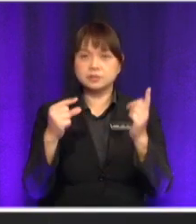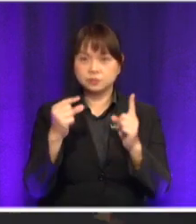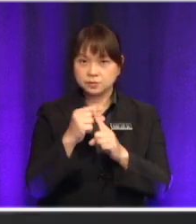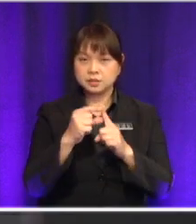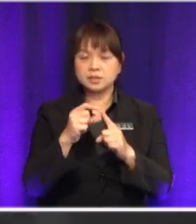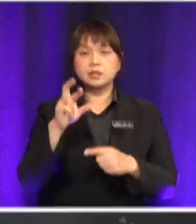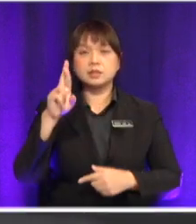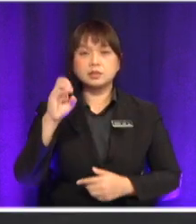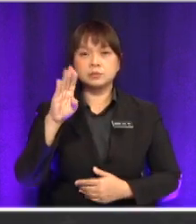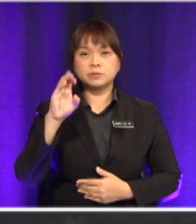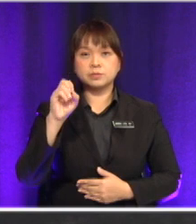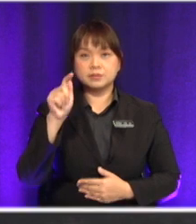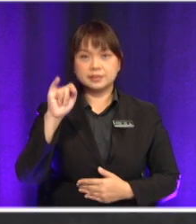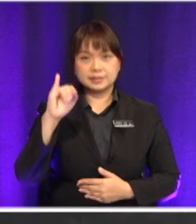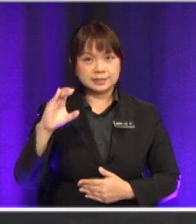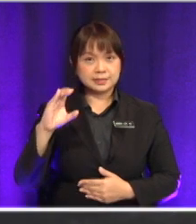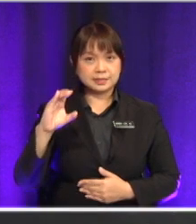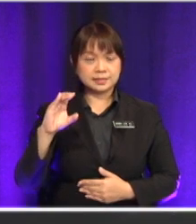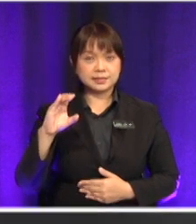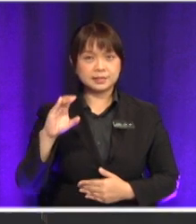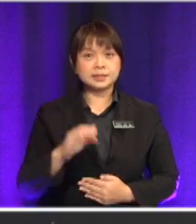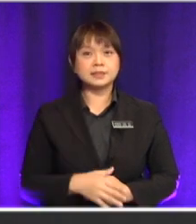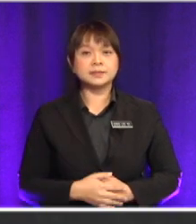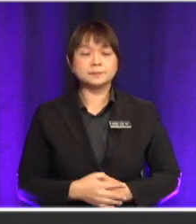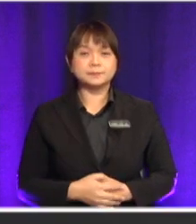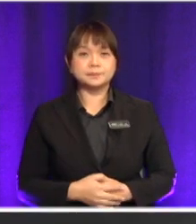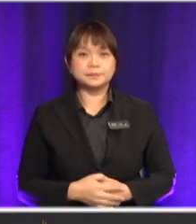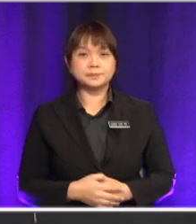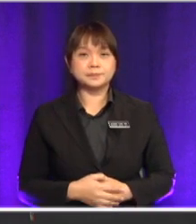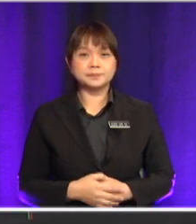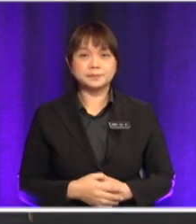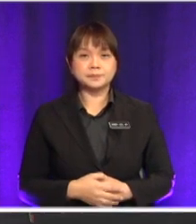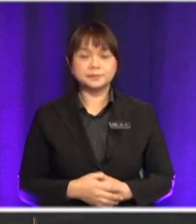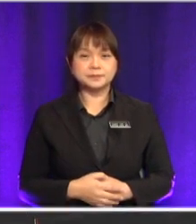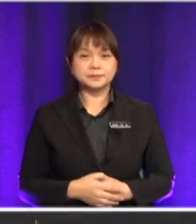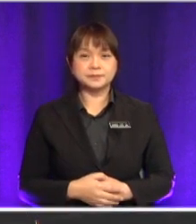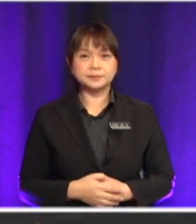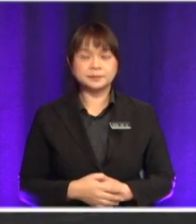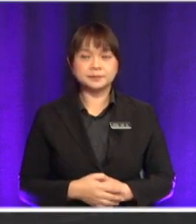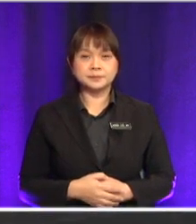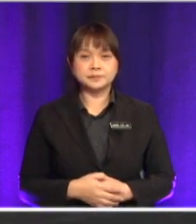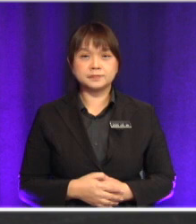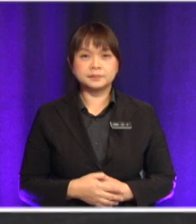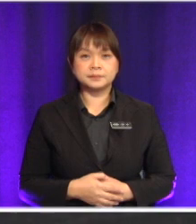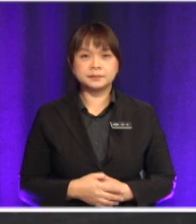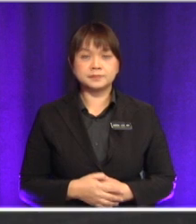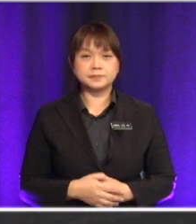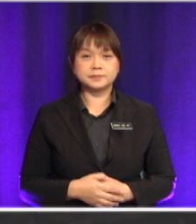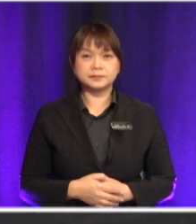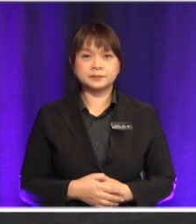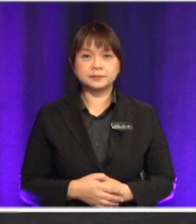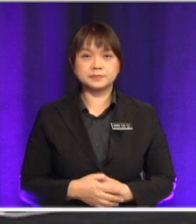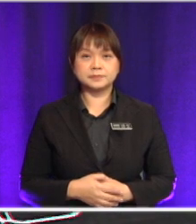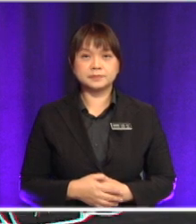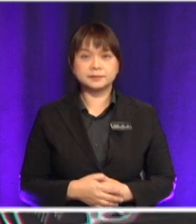the complete phrase? Come on. It's Can I related try? to... Sorry? Can I try? Yes. Come on,